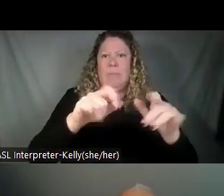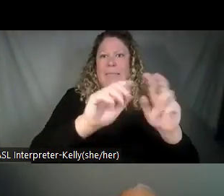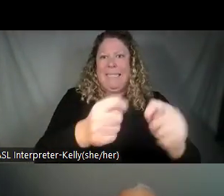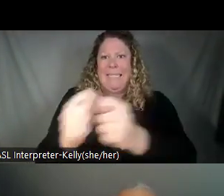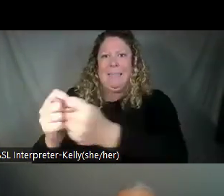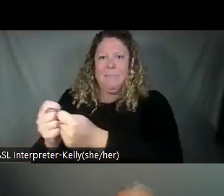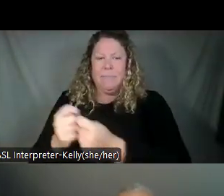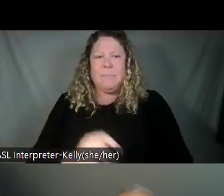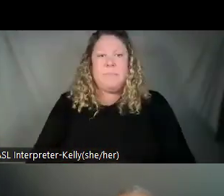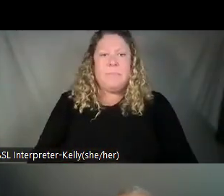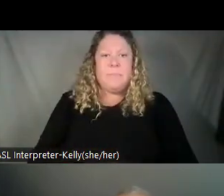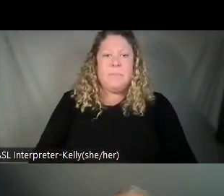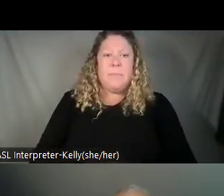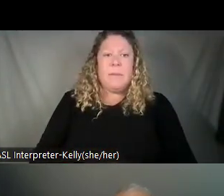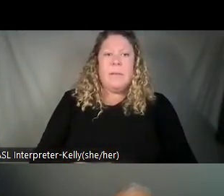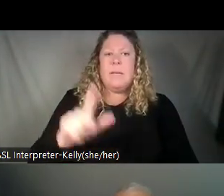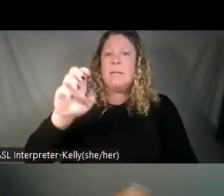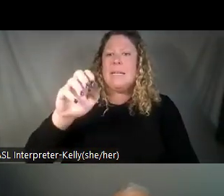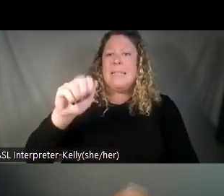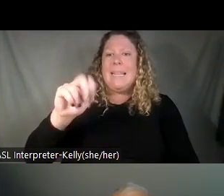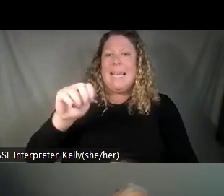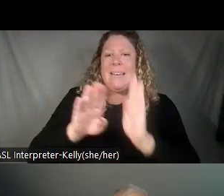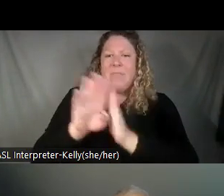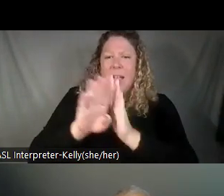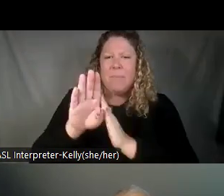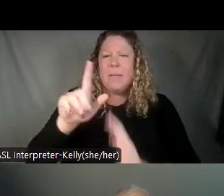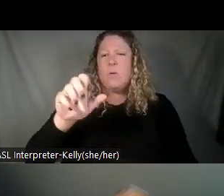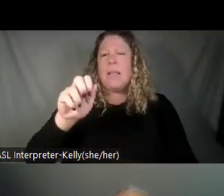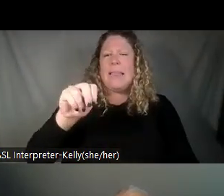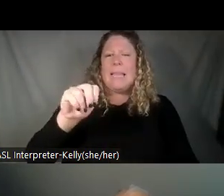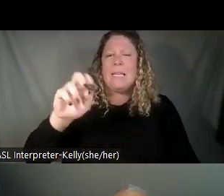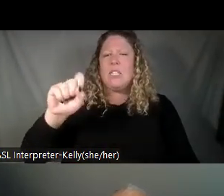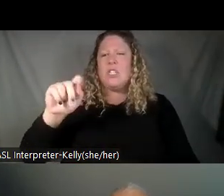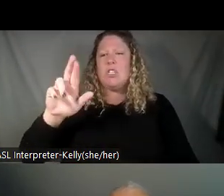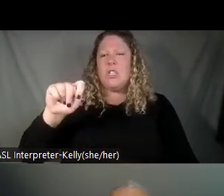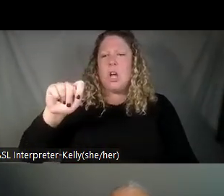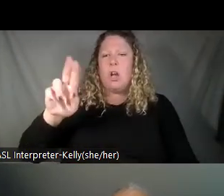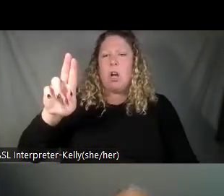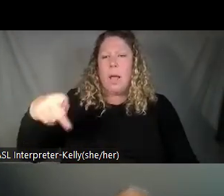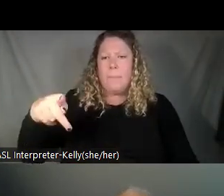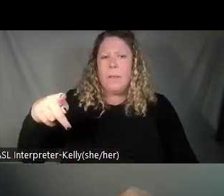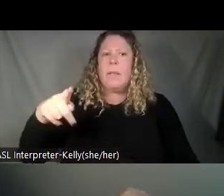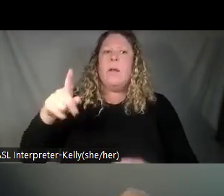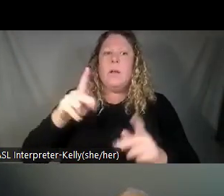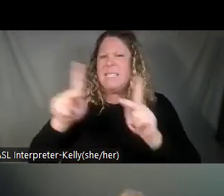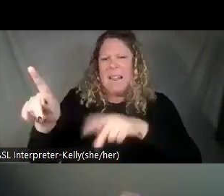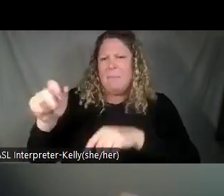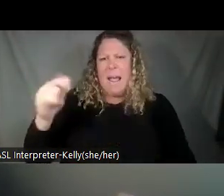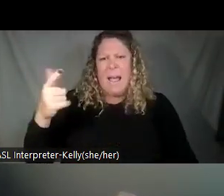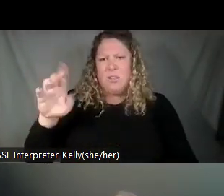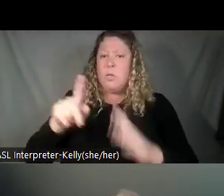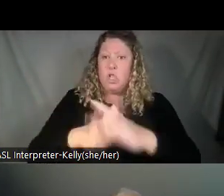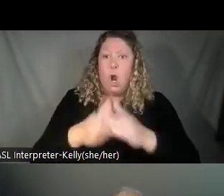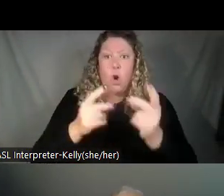Lean developer, lean startup is how we start over in Agile. We start quickly. We start with as least amount